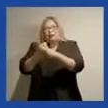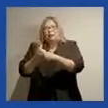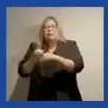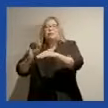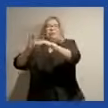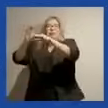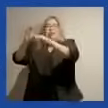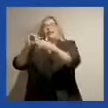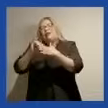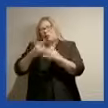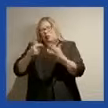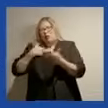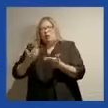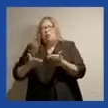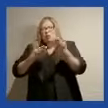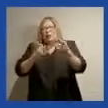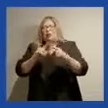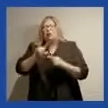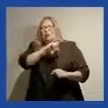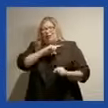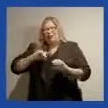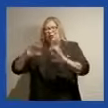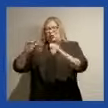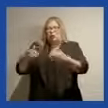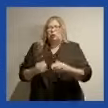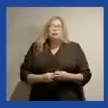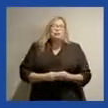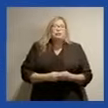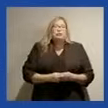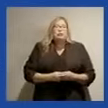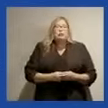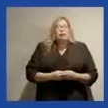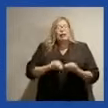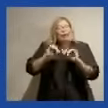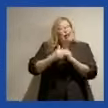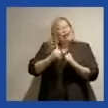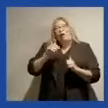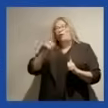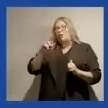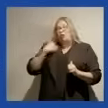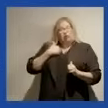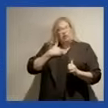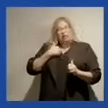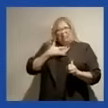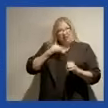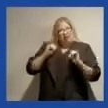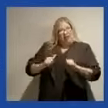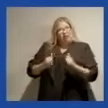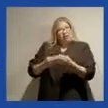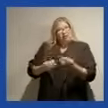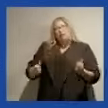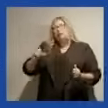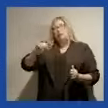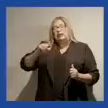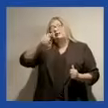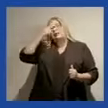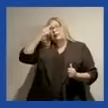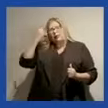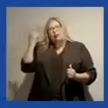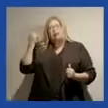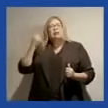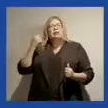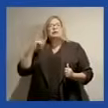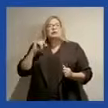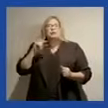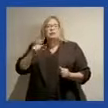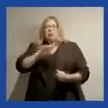legislature seek. Why are we confident we can achieve this? Because it's solvable. We've done it before. And this is just a reminder of the